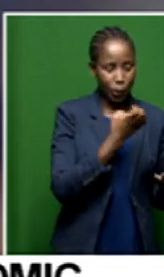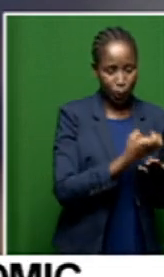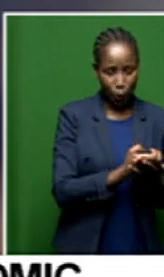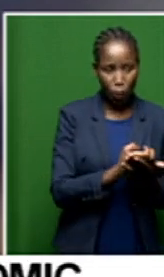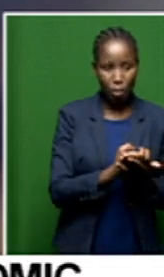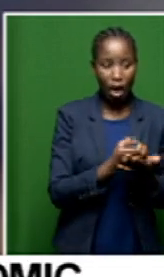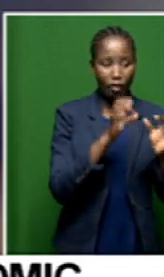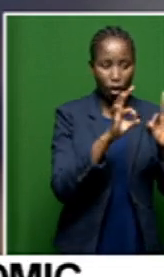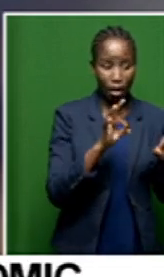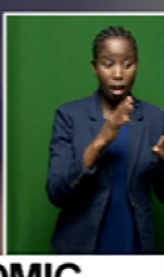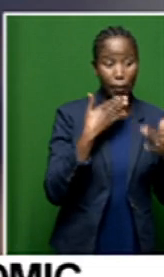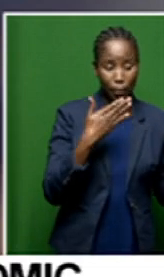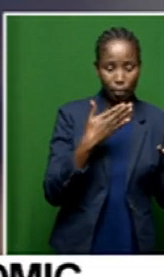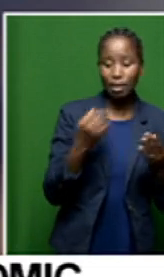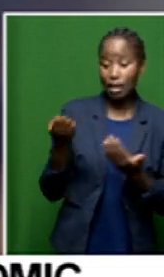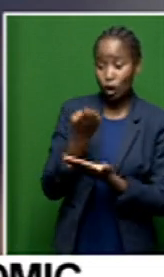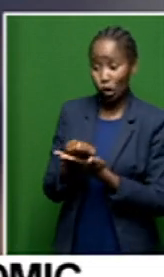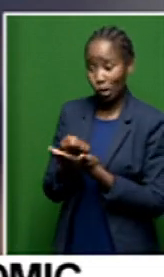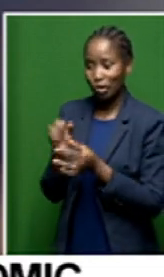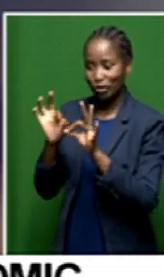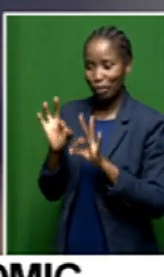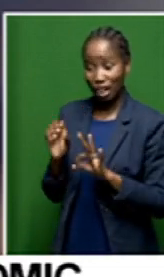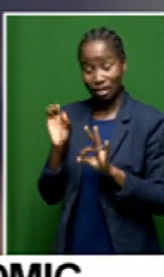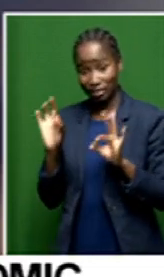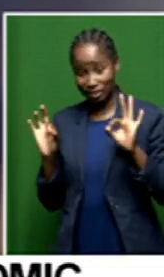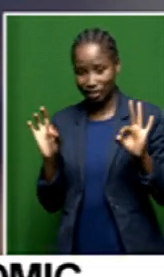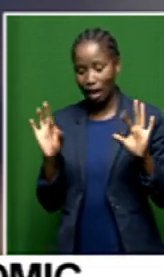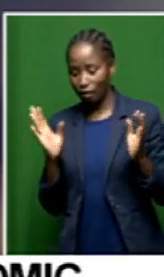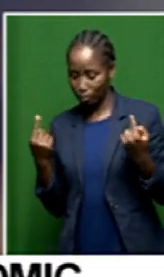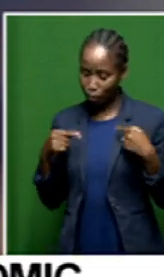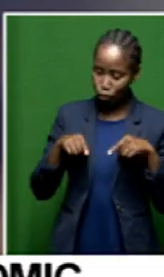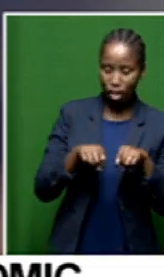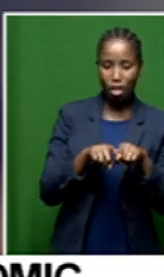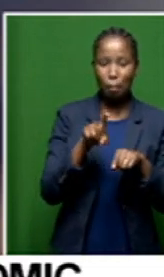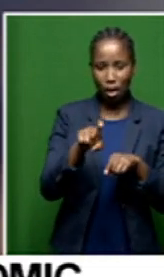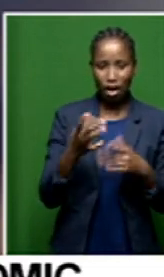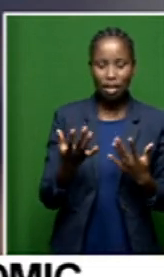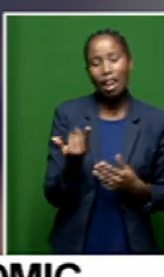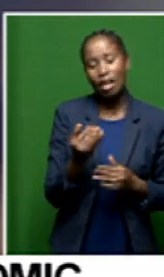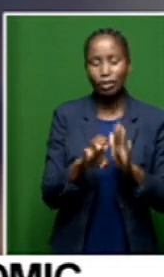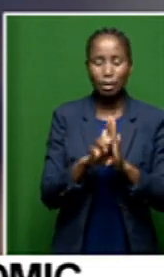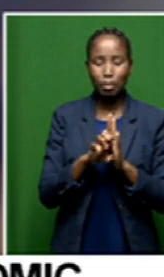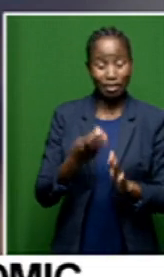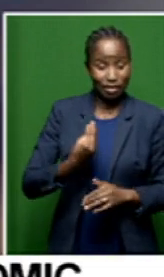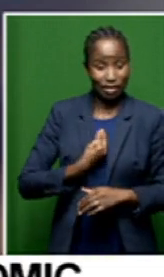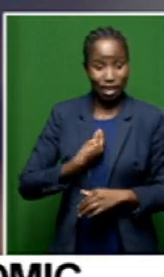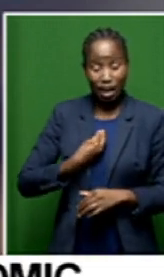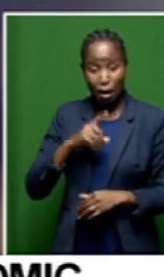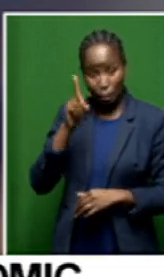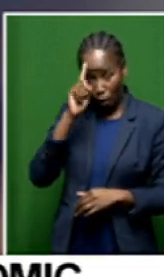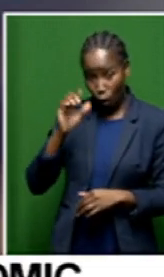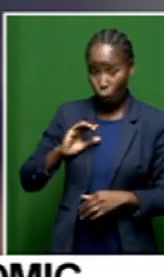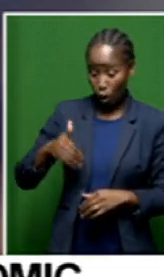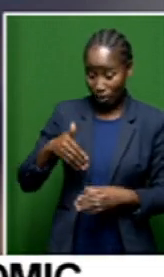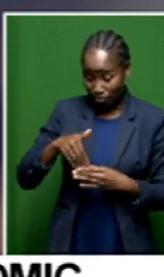of view as well as a formal, right? The sector that employs a lot of young black women in South Africa is the care industry. And so